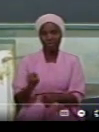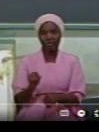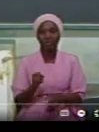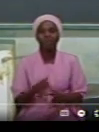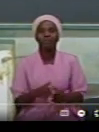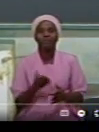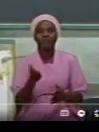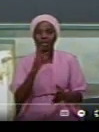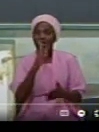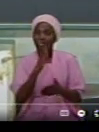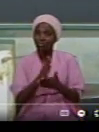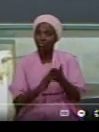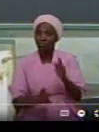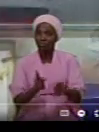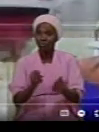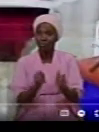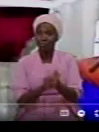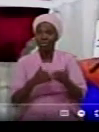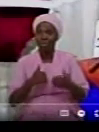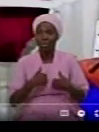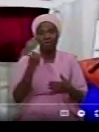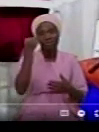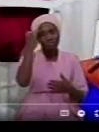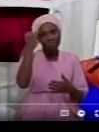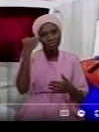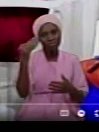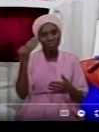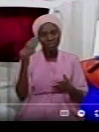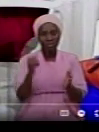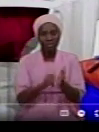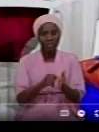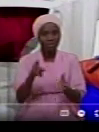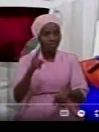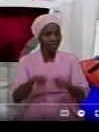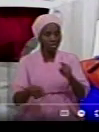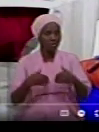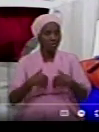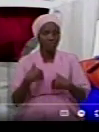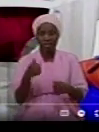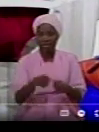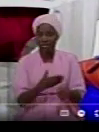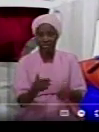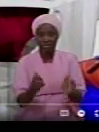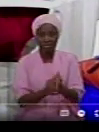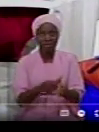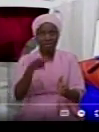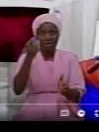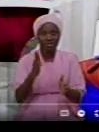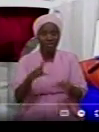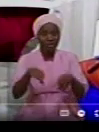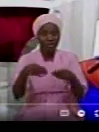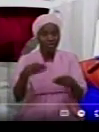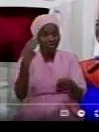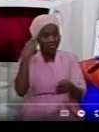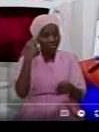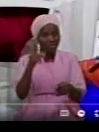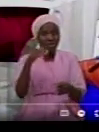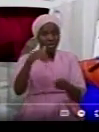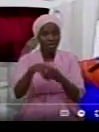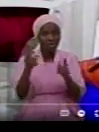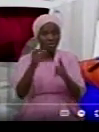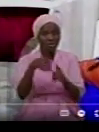the idea that you cannot have everything God has provided in the word of